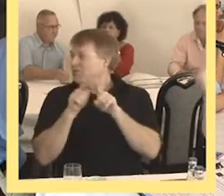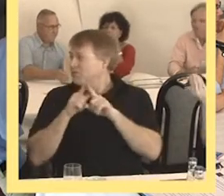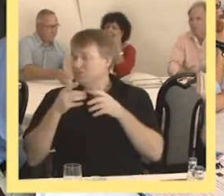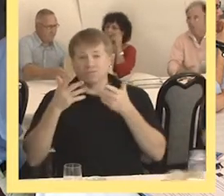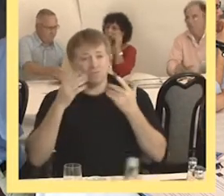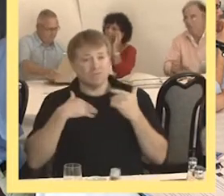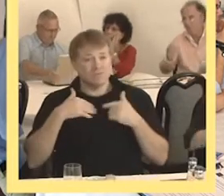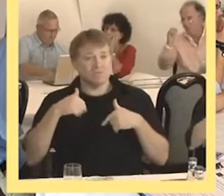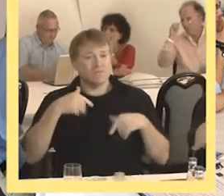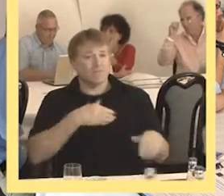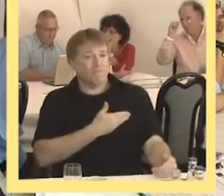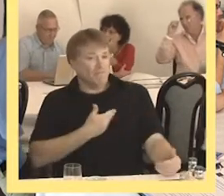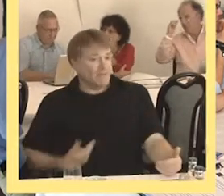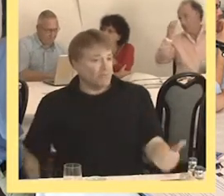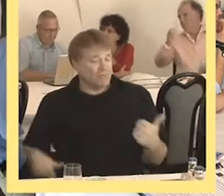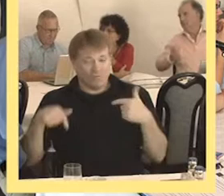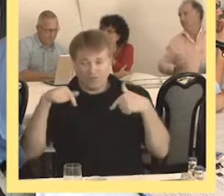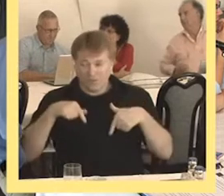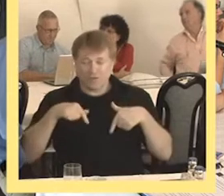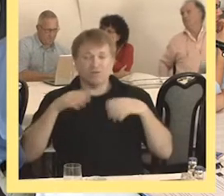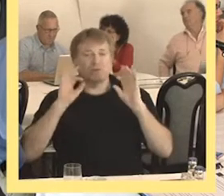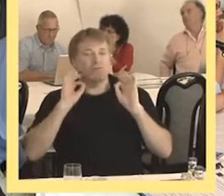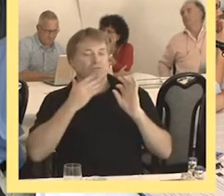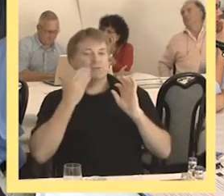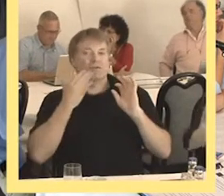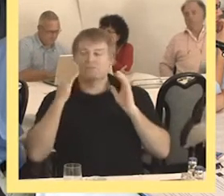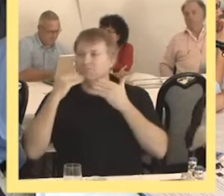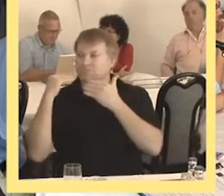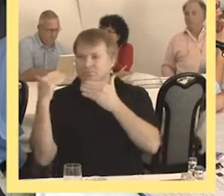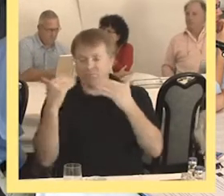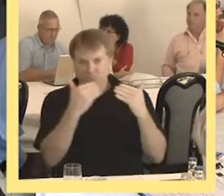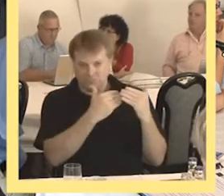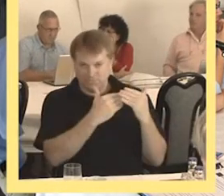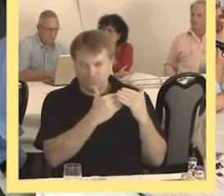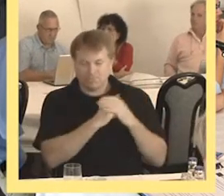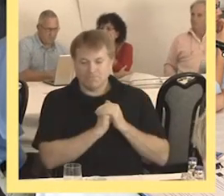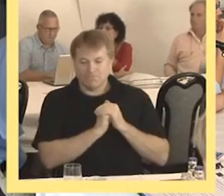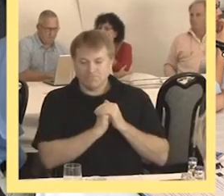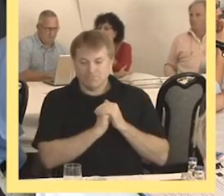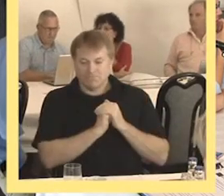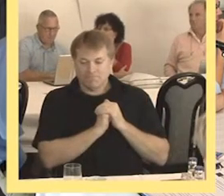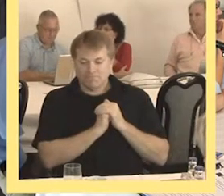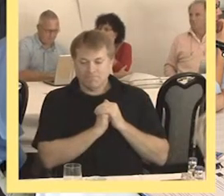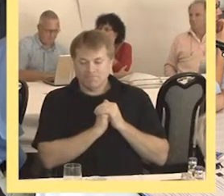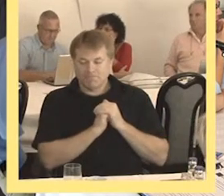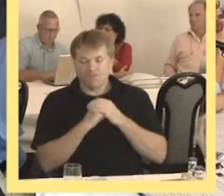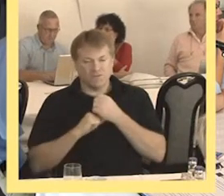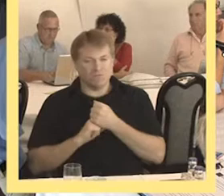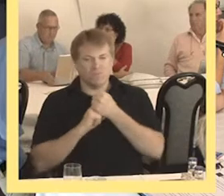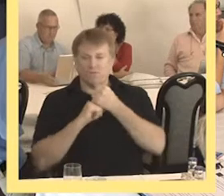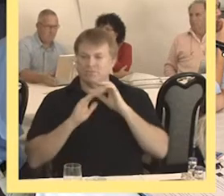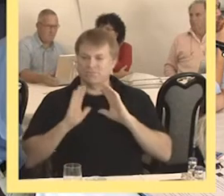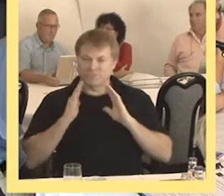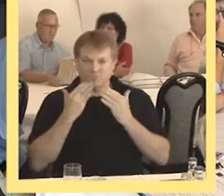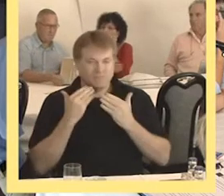and Martin Linhardt for supporting this. And I thank, of course, all